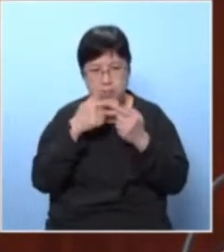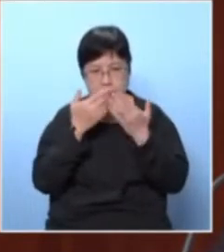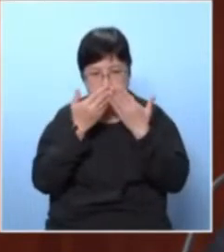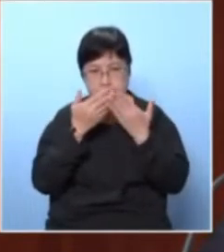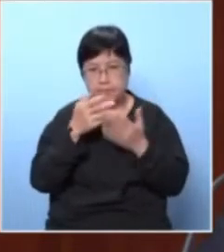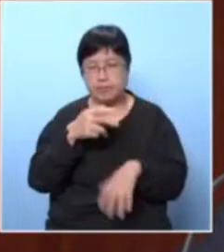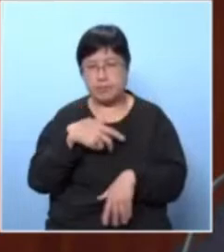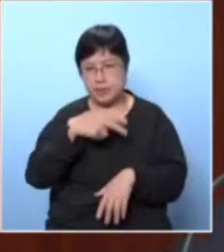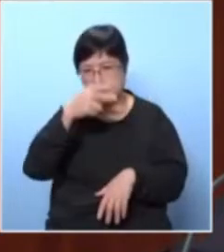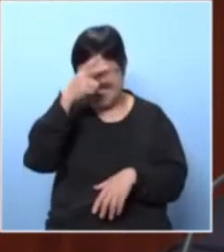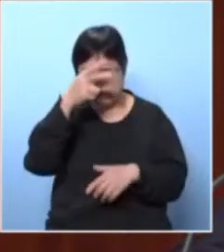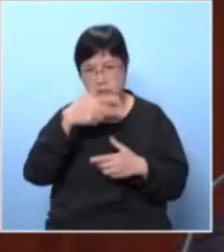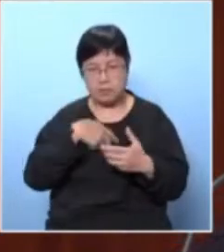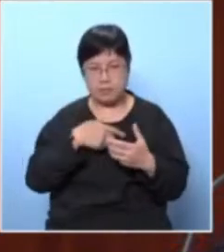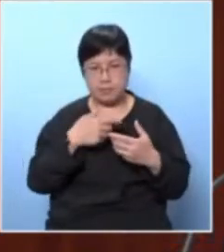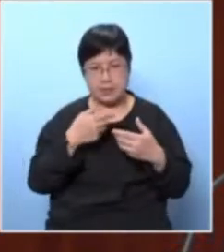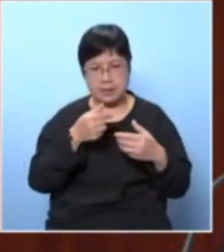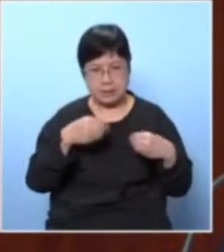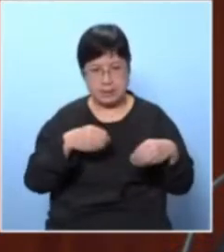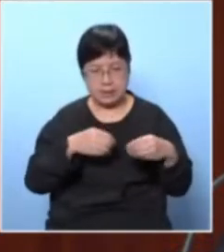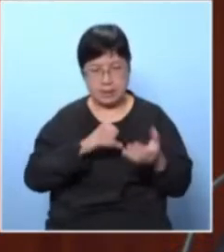UGC-funded institutions.